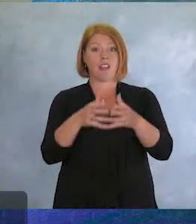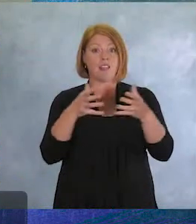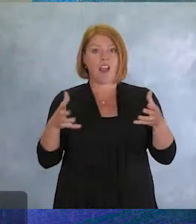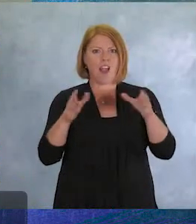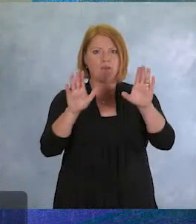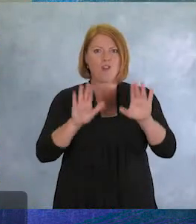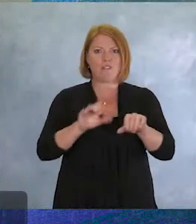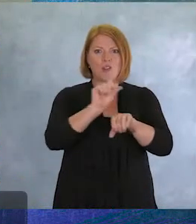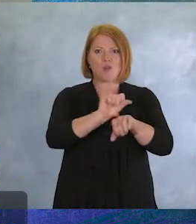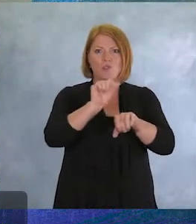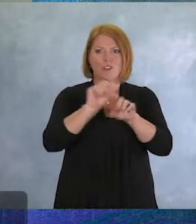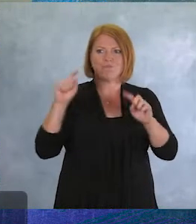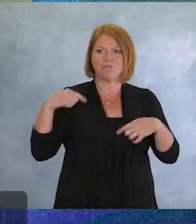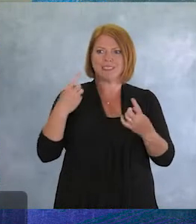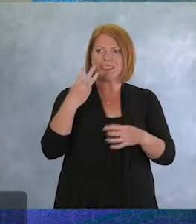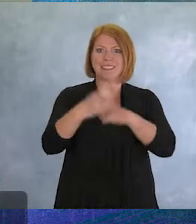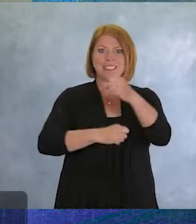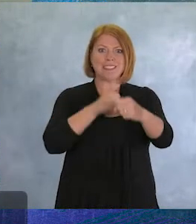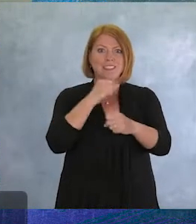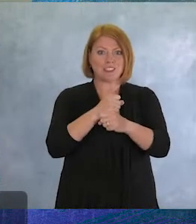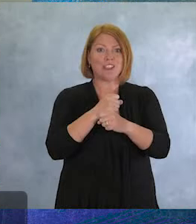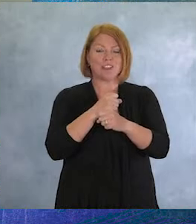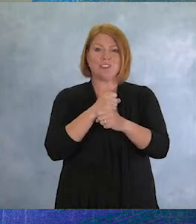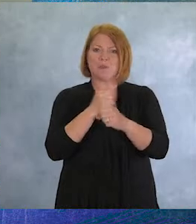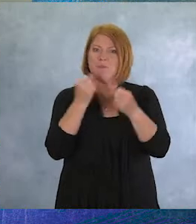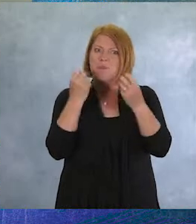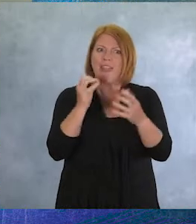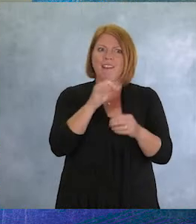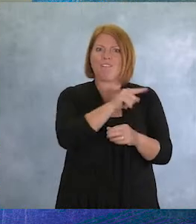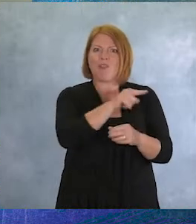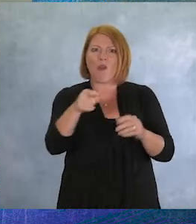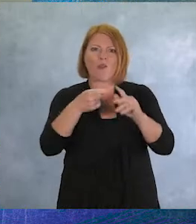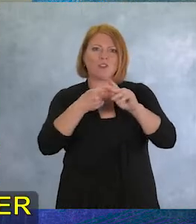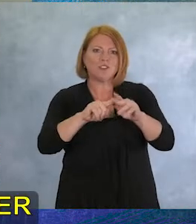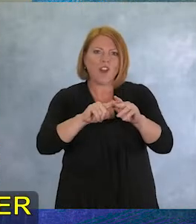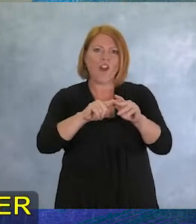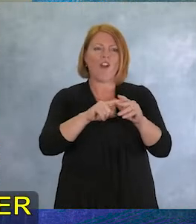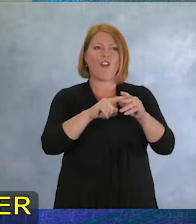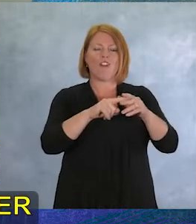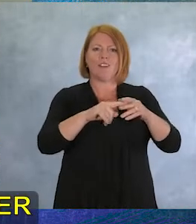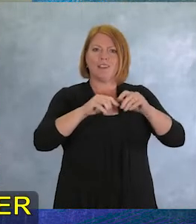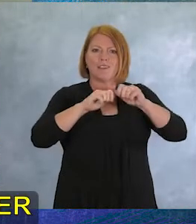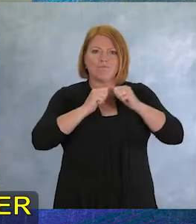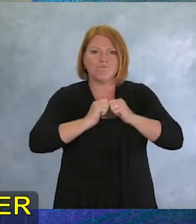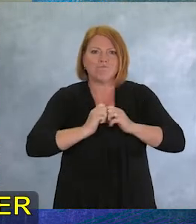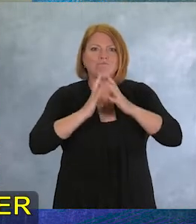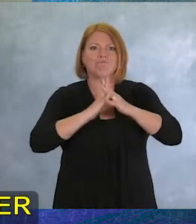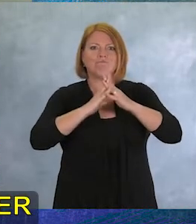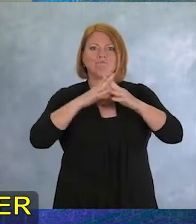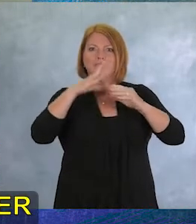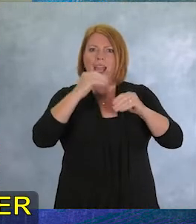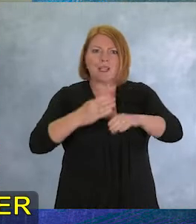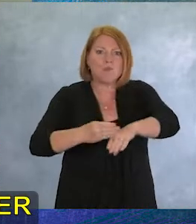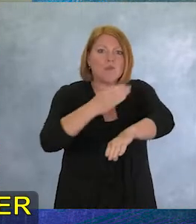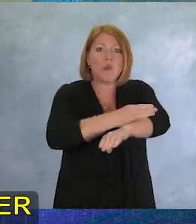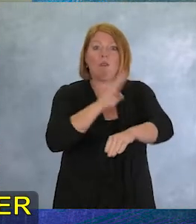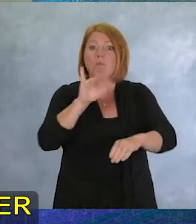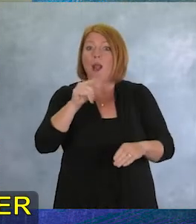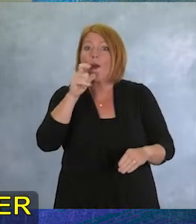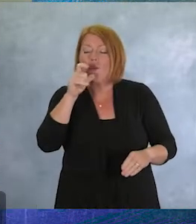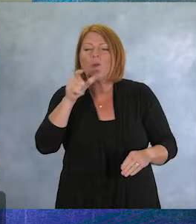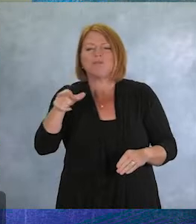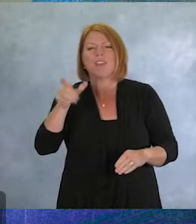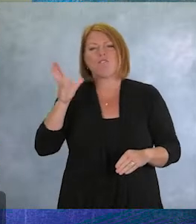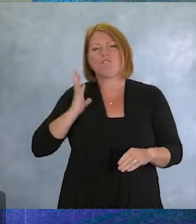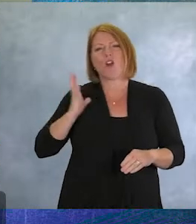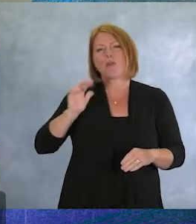Many of the great efforts over the last 6 years started or were carried on and improved by our former ADA compliance